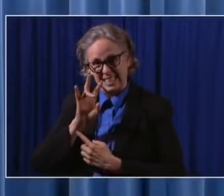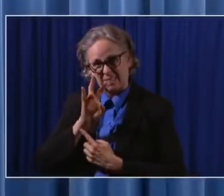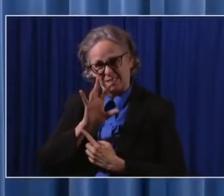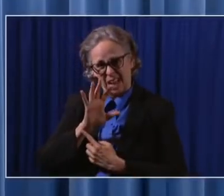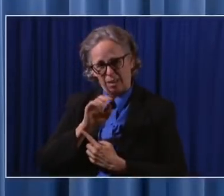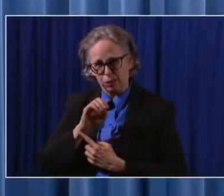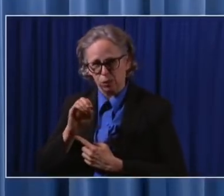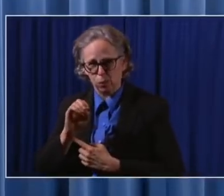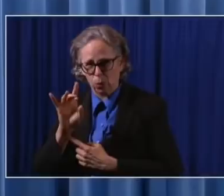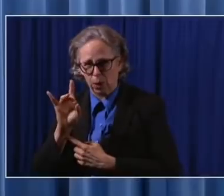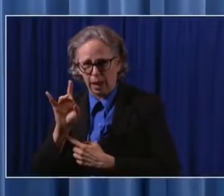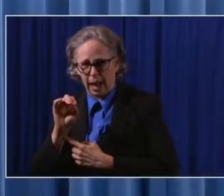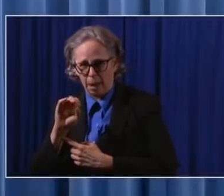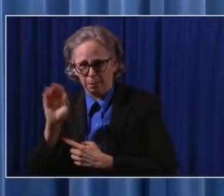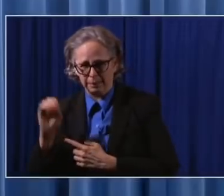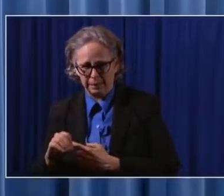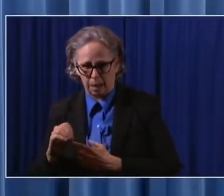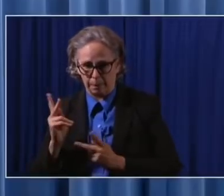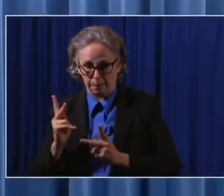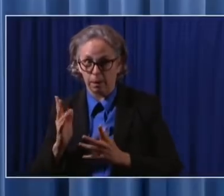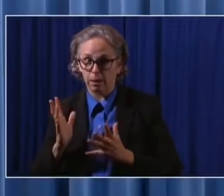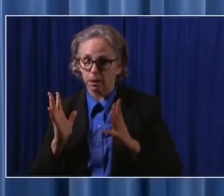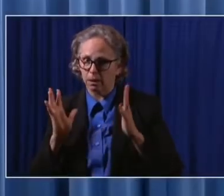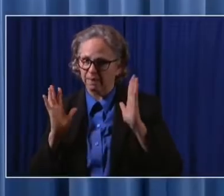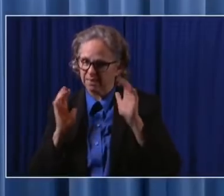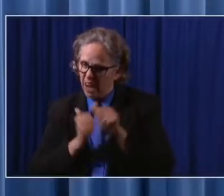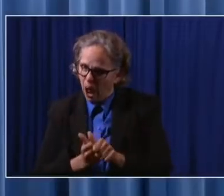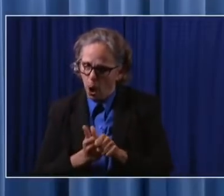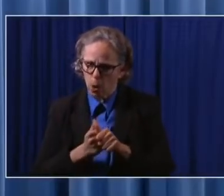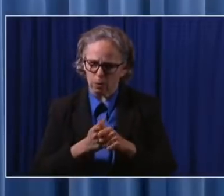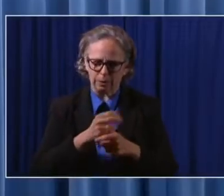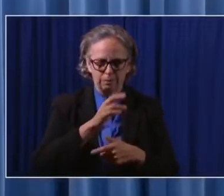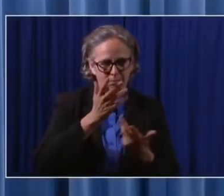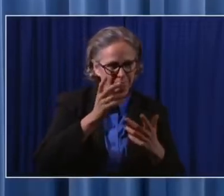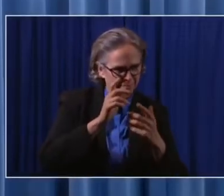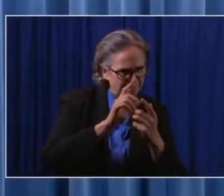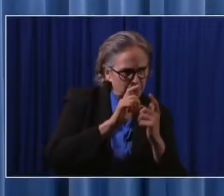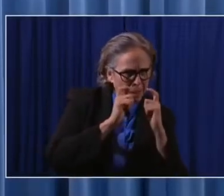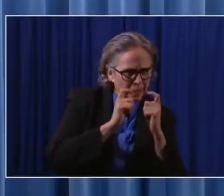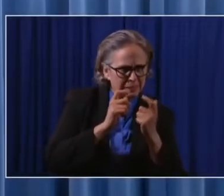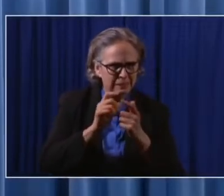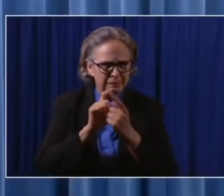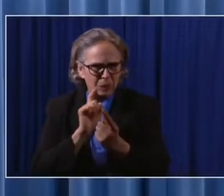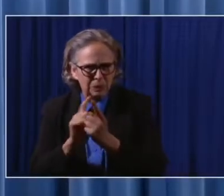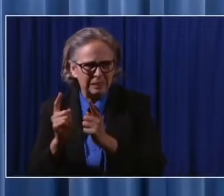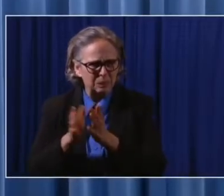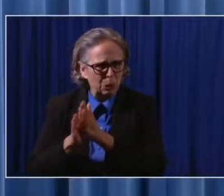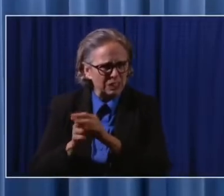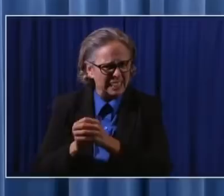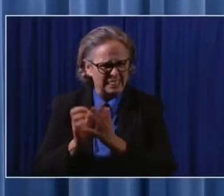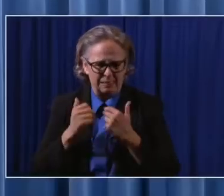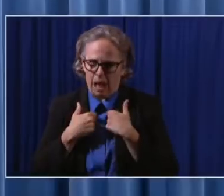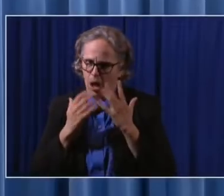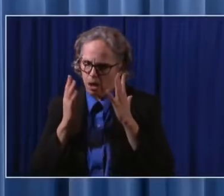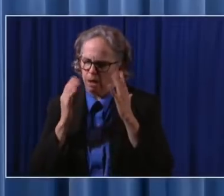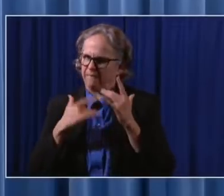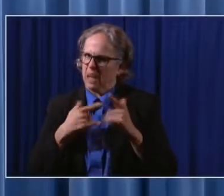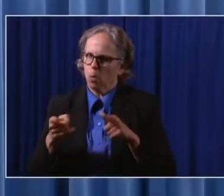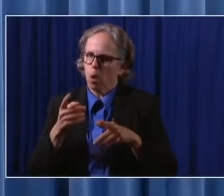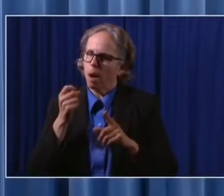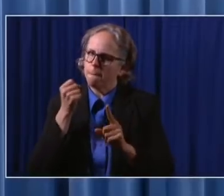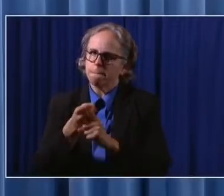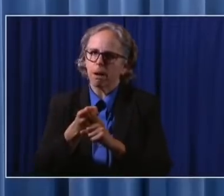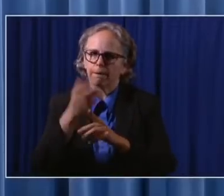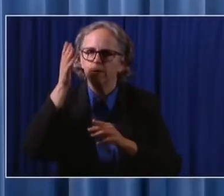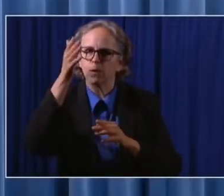who are interacting with other people, to wear a mask, we